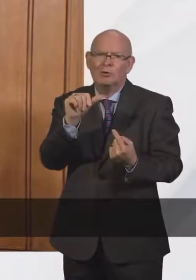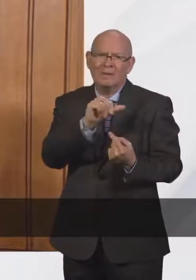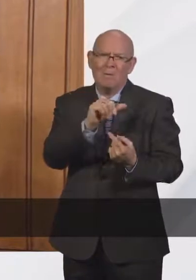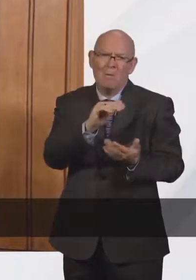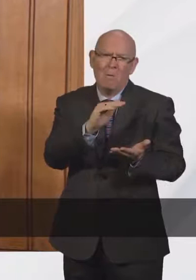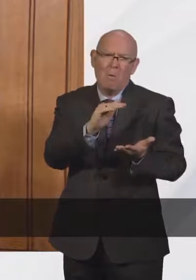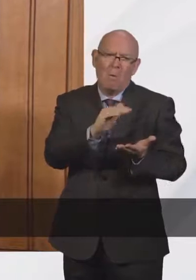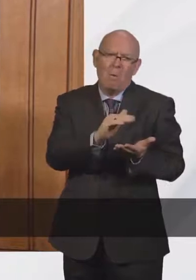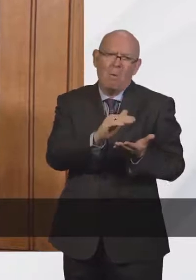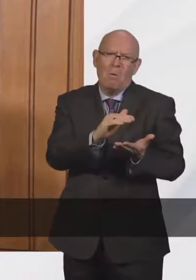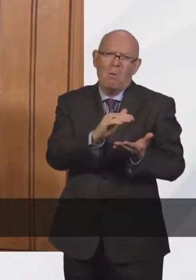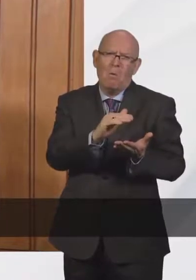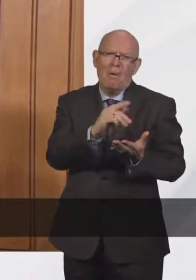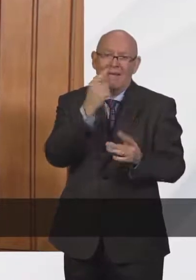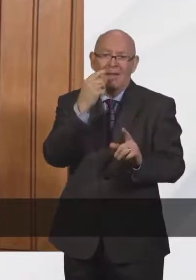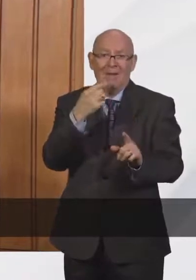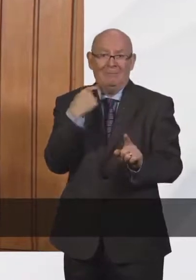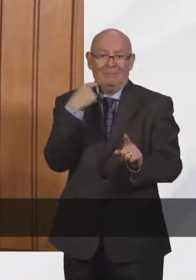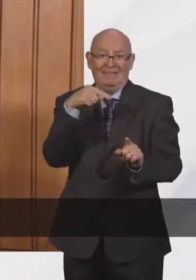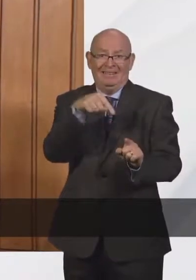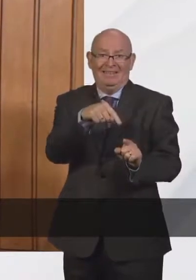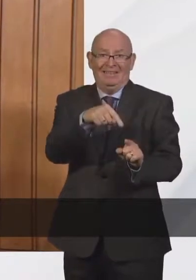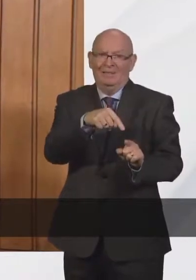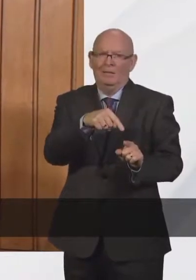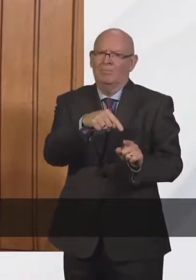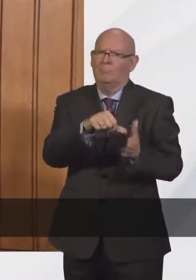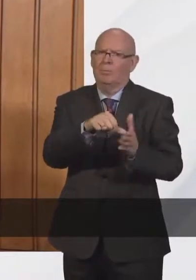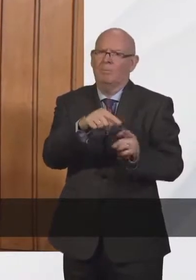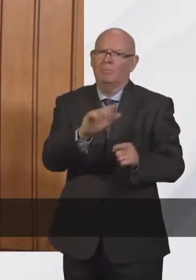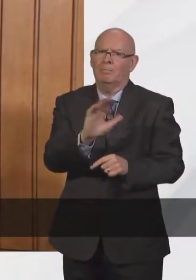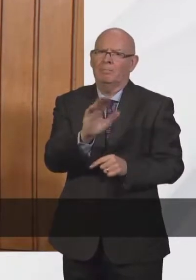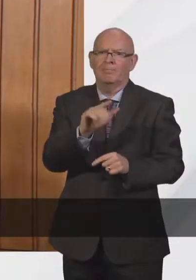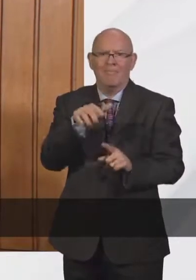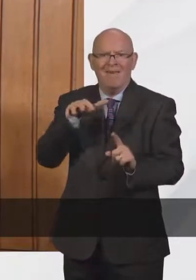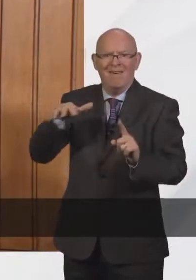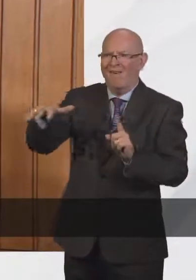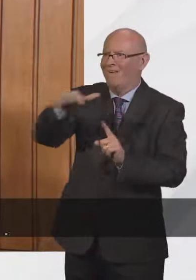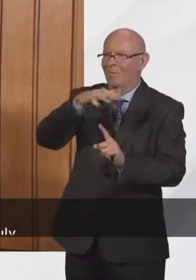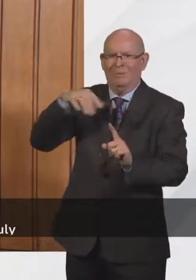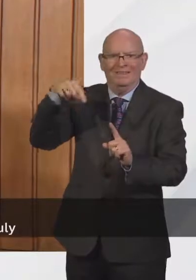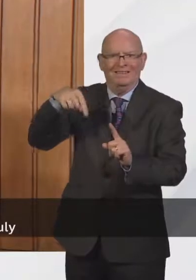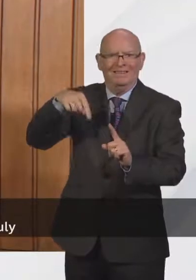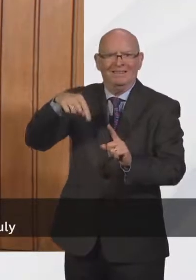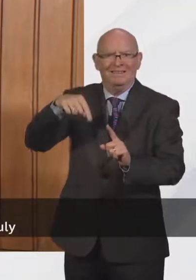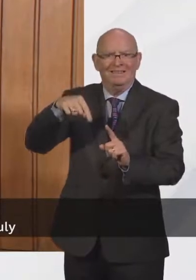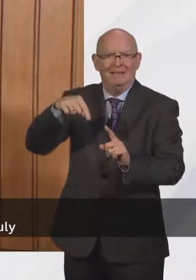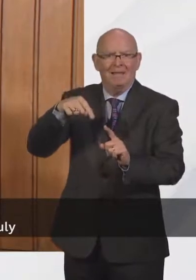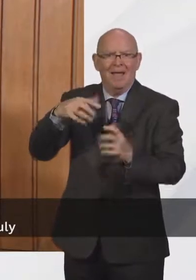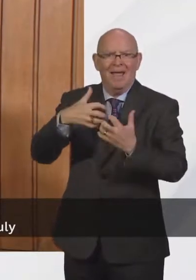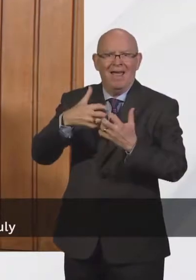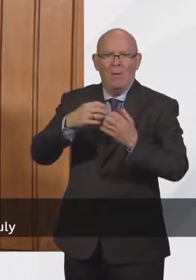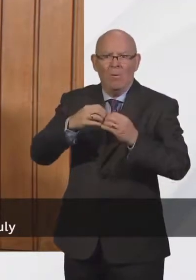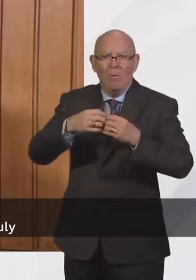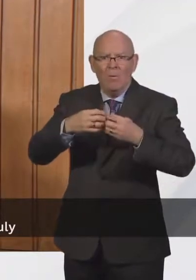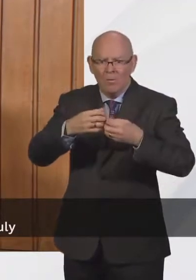processing factories. They're cold, and we know the virus prefers it in the cold. There's often difficulty in keeping people physically separated,